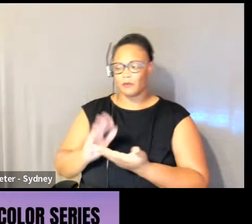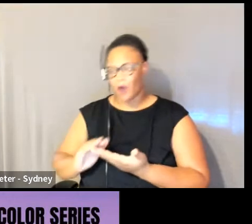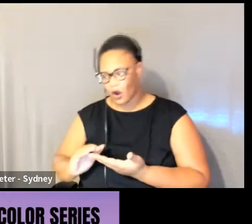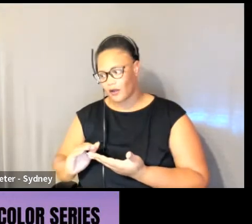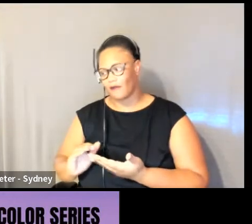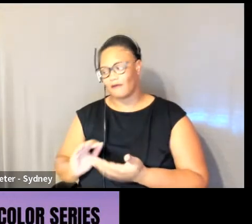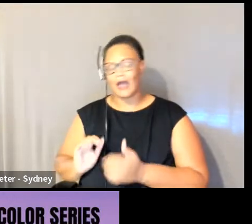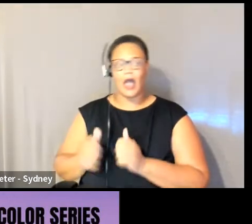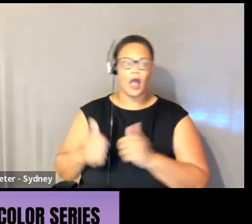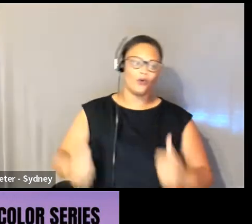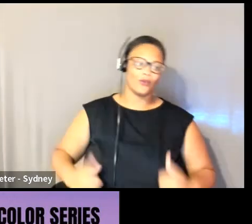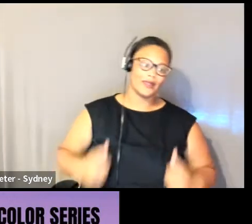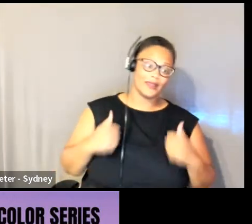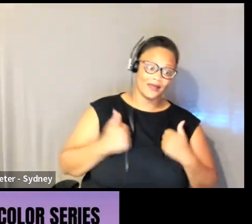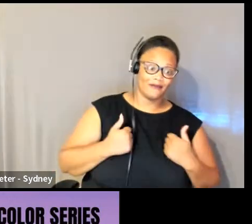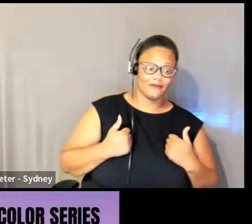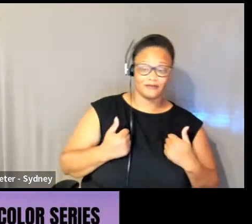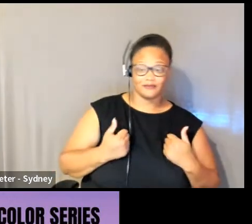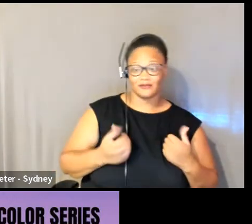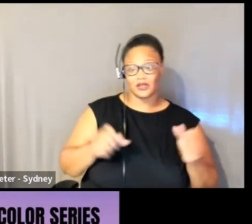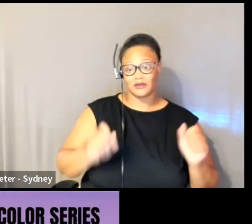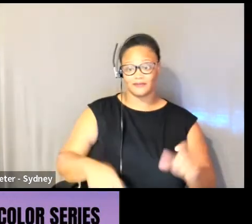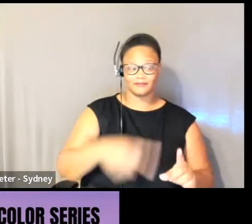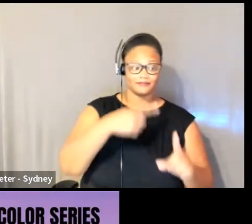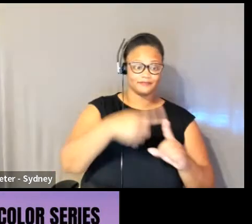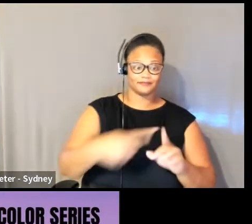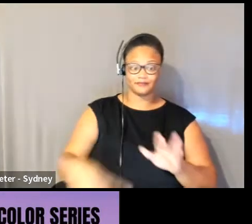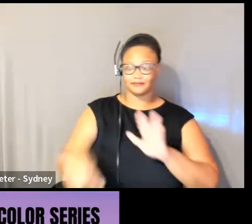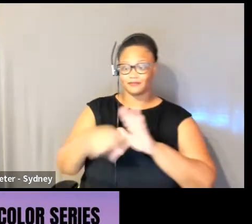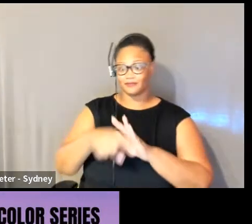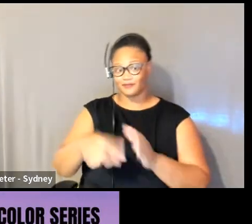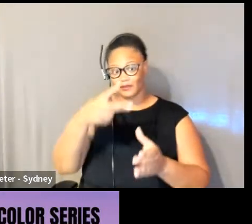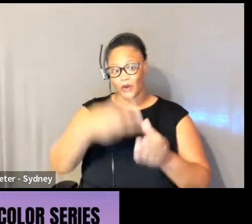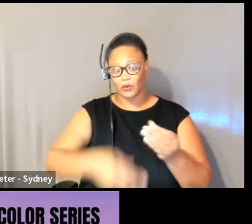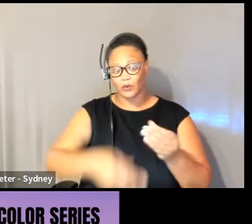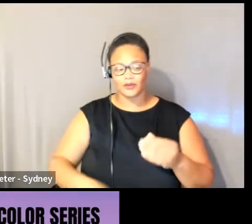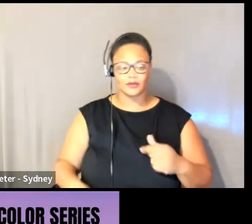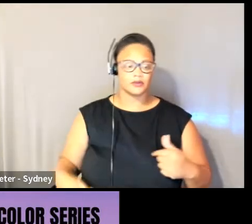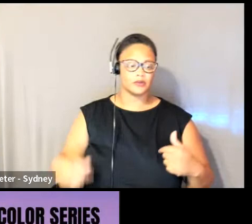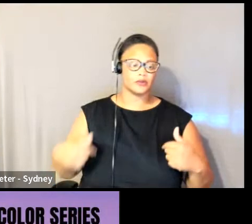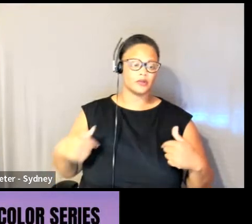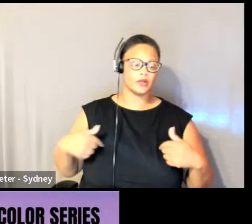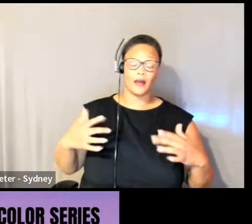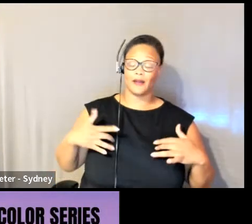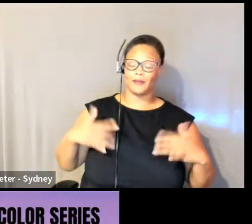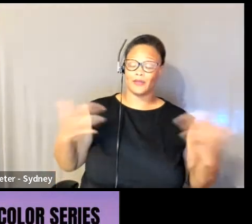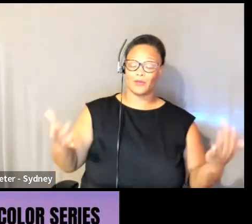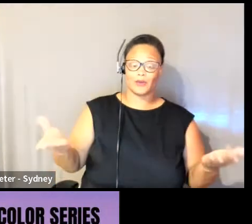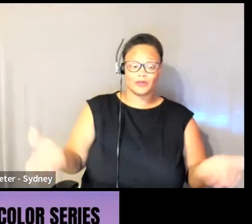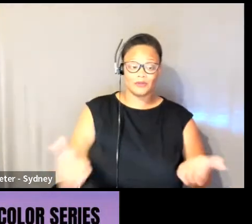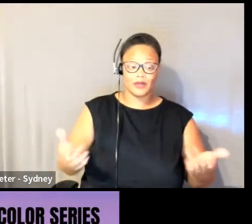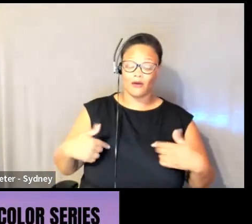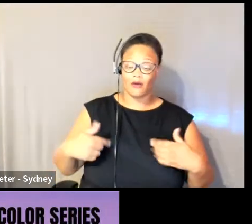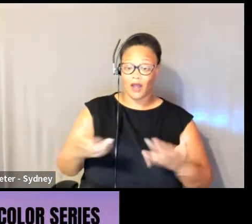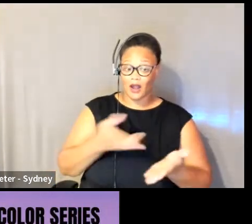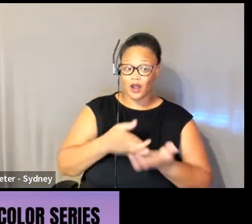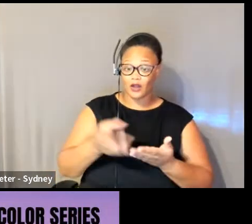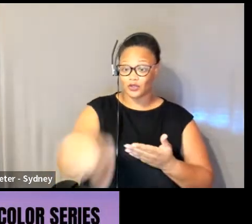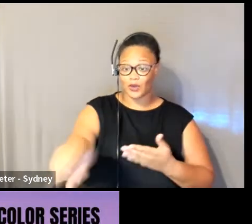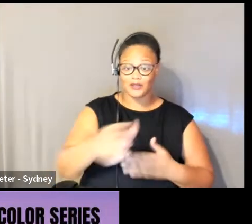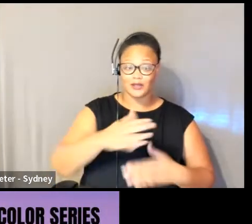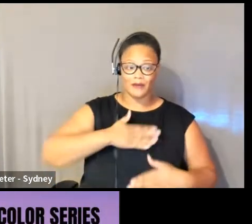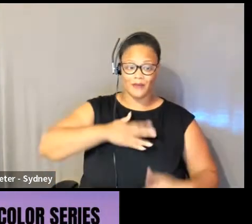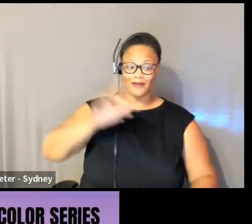both good and bad. But other than that, I will repeat, I'm thrilled to be here. And I'll be honest, you guys are my